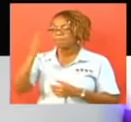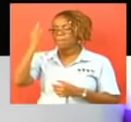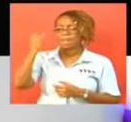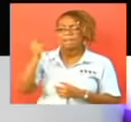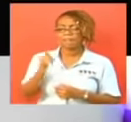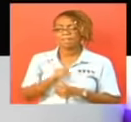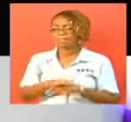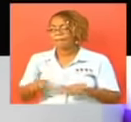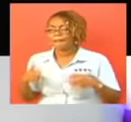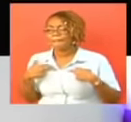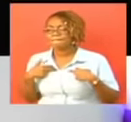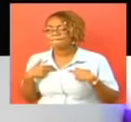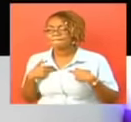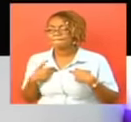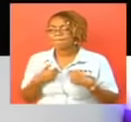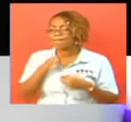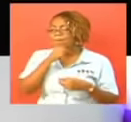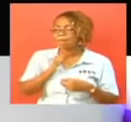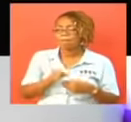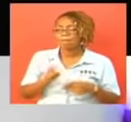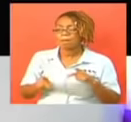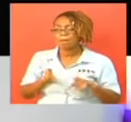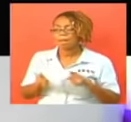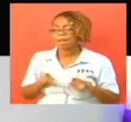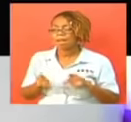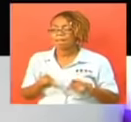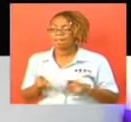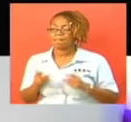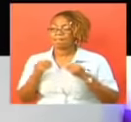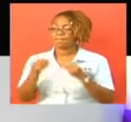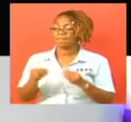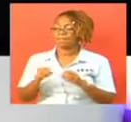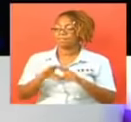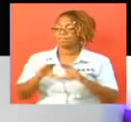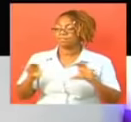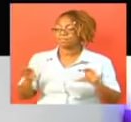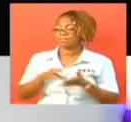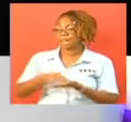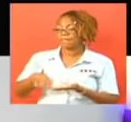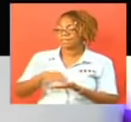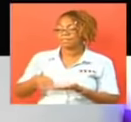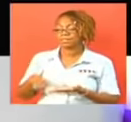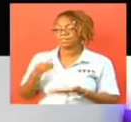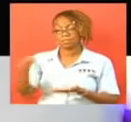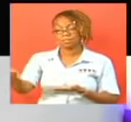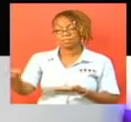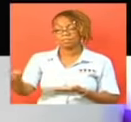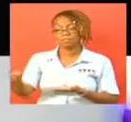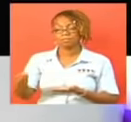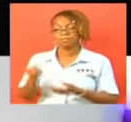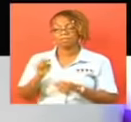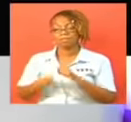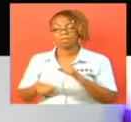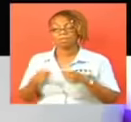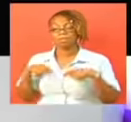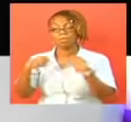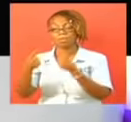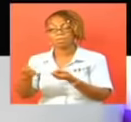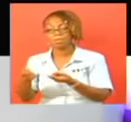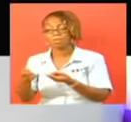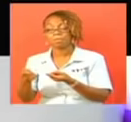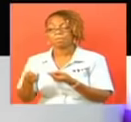to allow them to access therapy by walking or bathing on the sand of designated beaches,